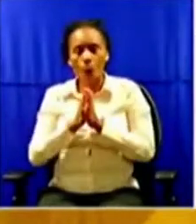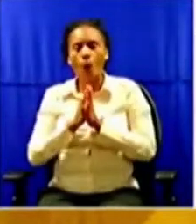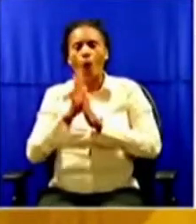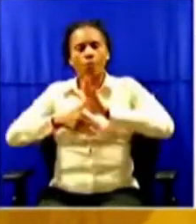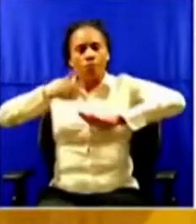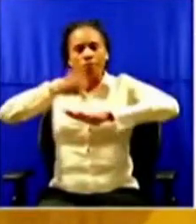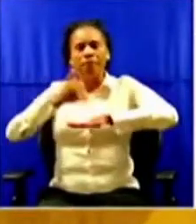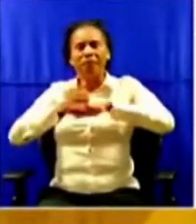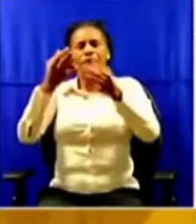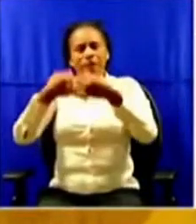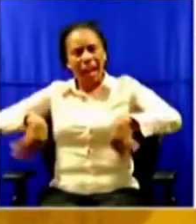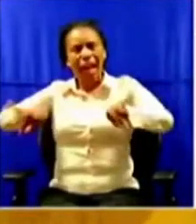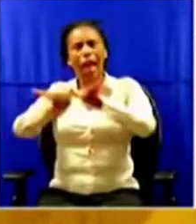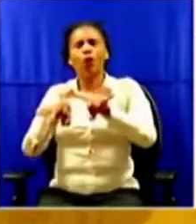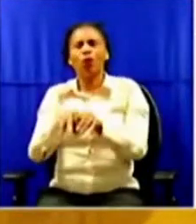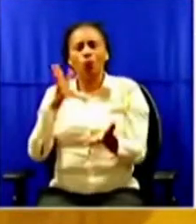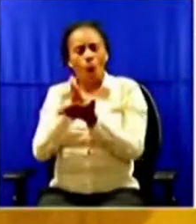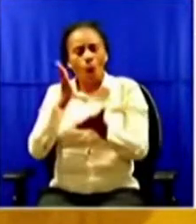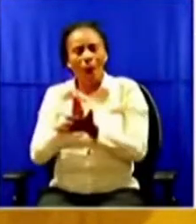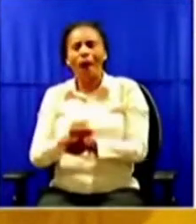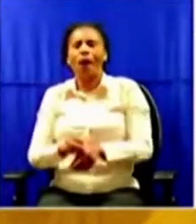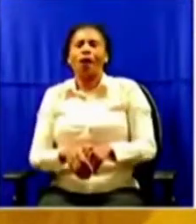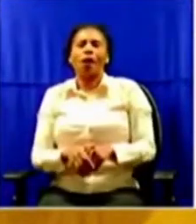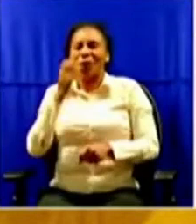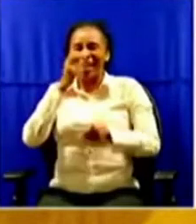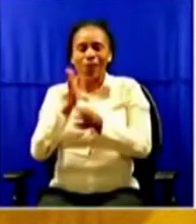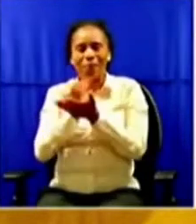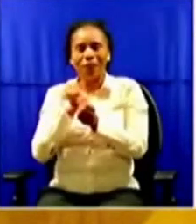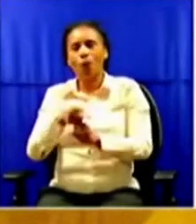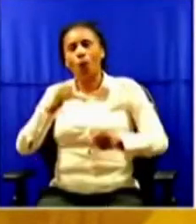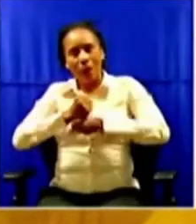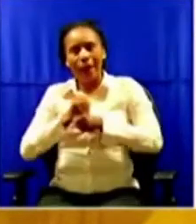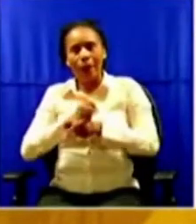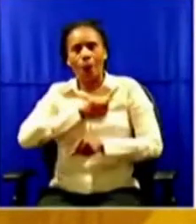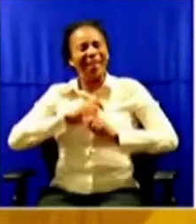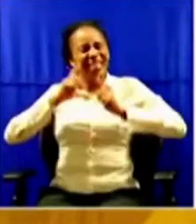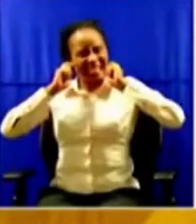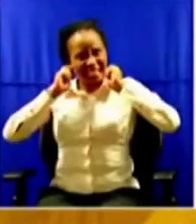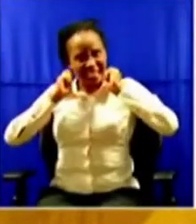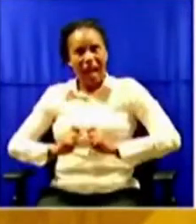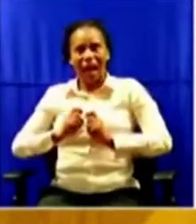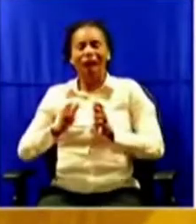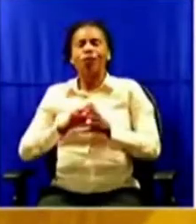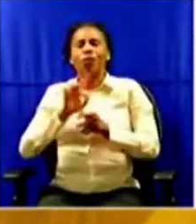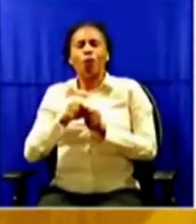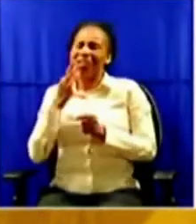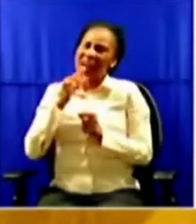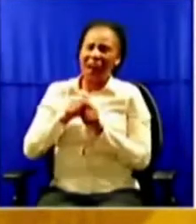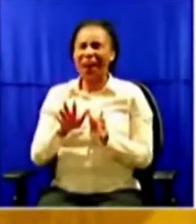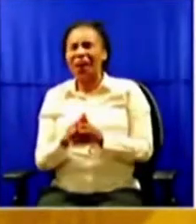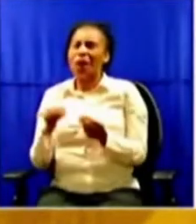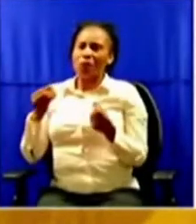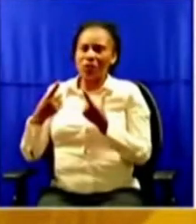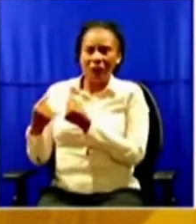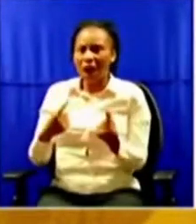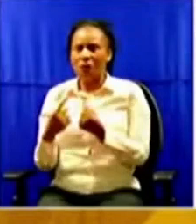it through when the going gets tough, as it is so tough now. That is why we can and we will lead the